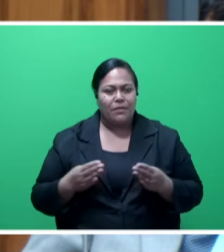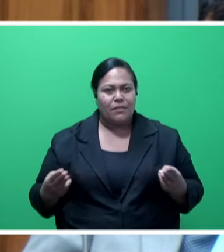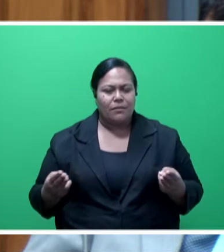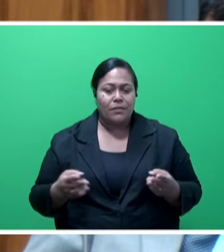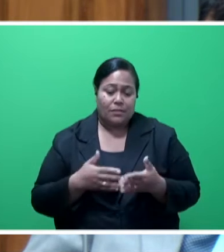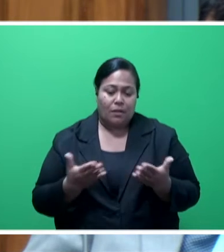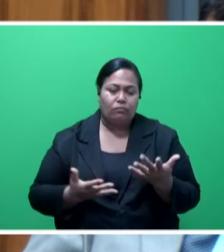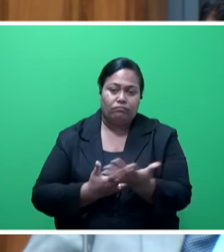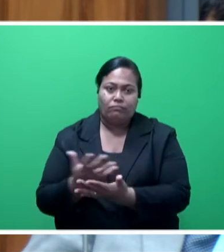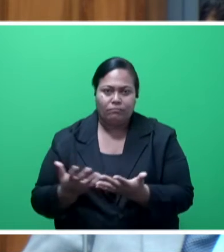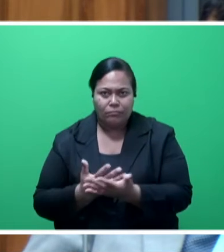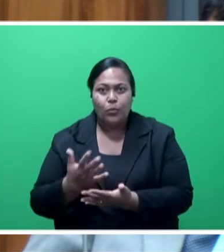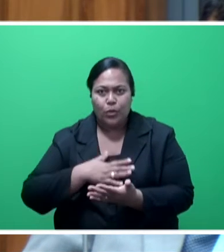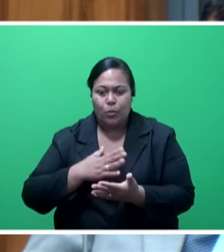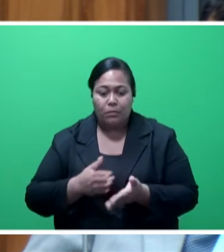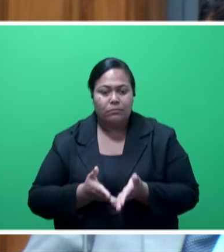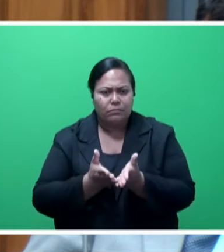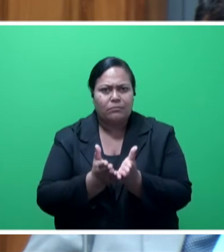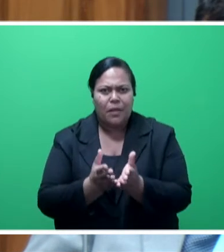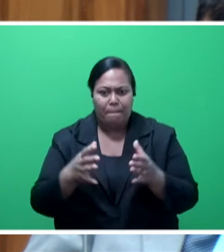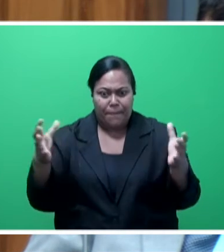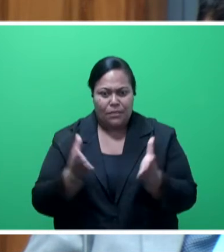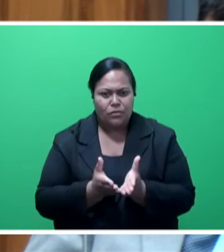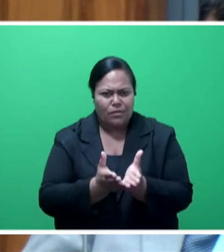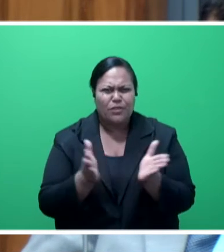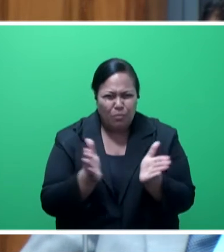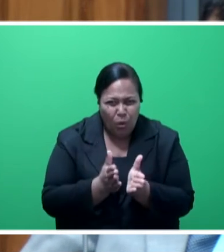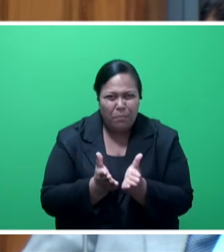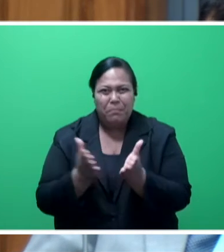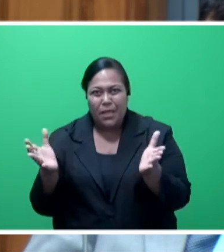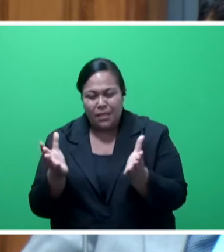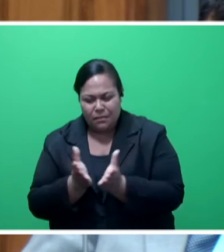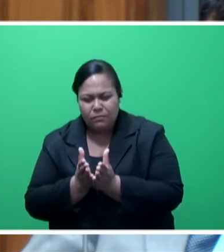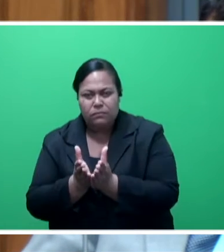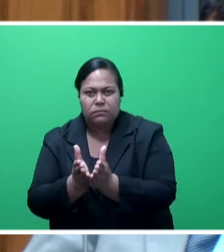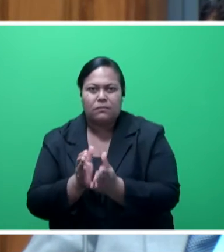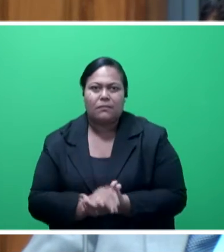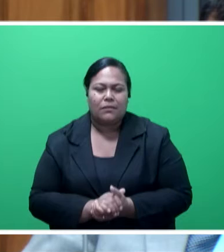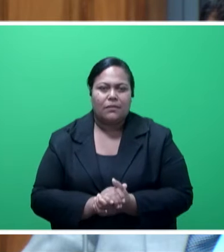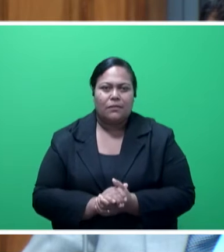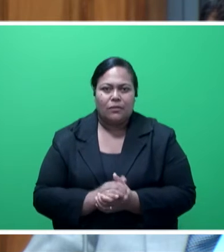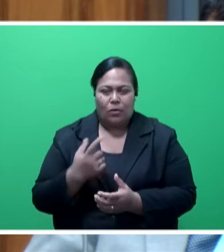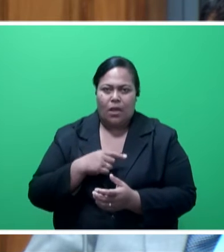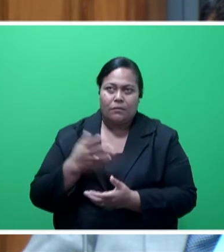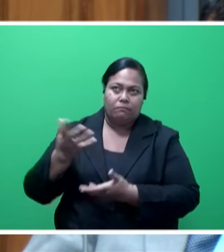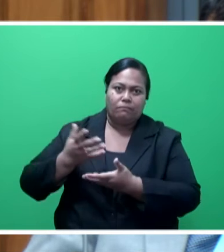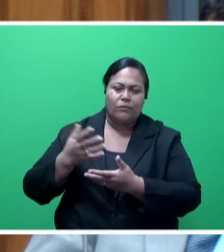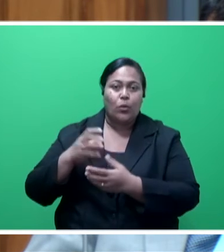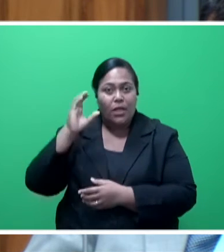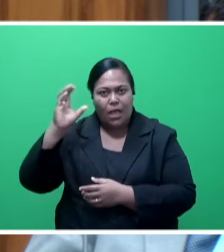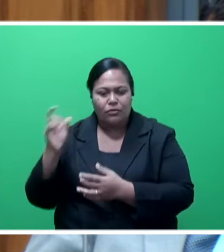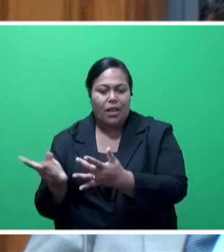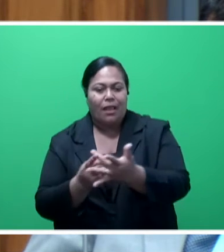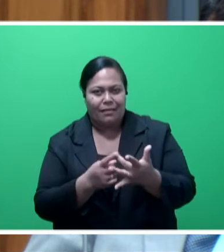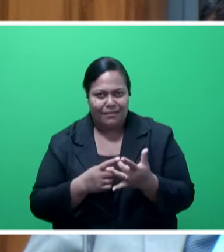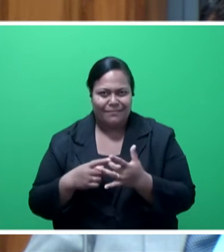secure per-cent vessels and motherships at the joint venture arrangement with our bilateral partners. This will help us secure